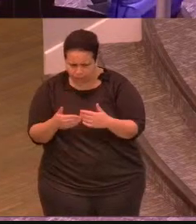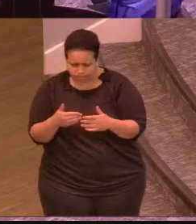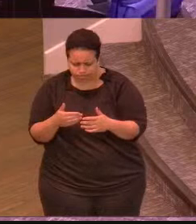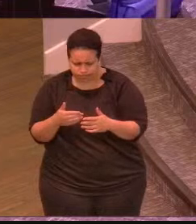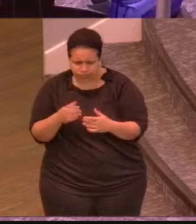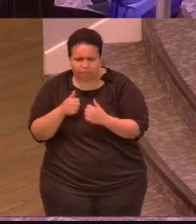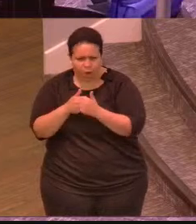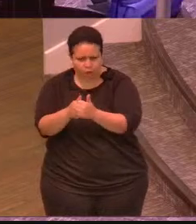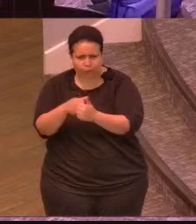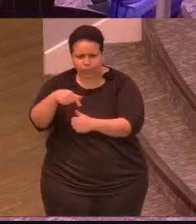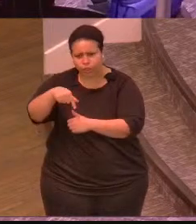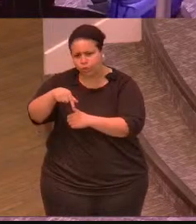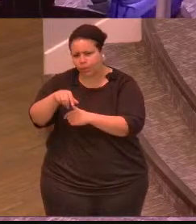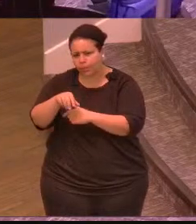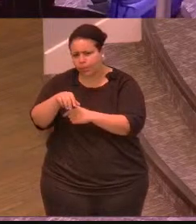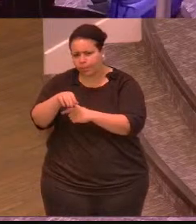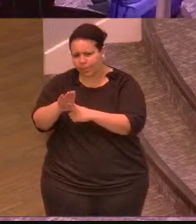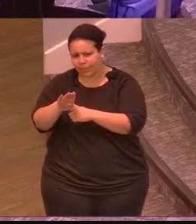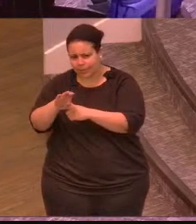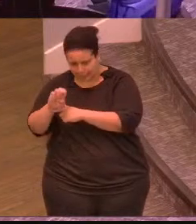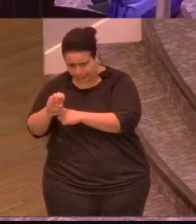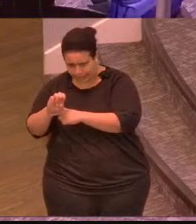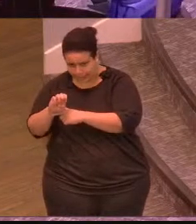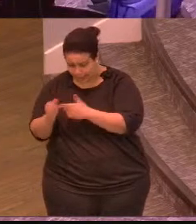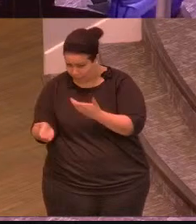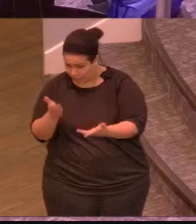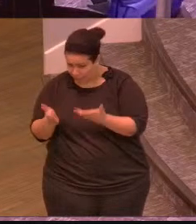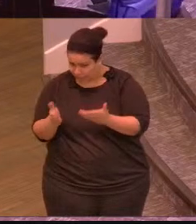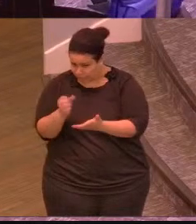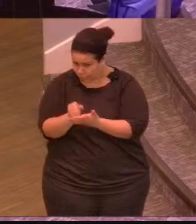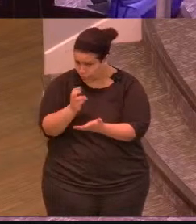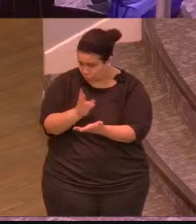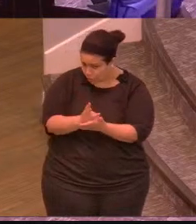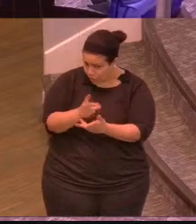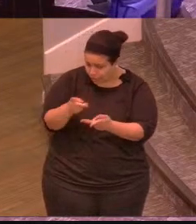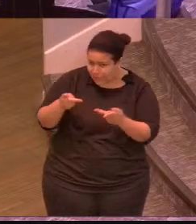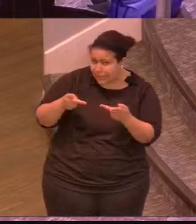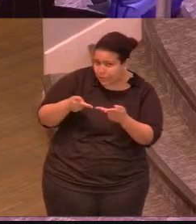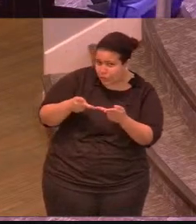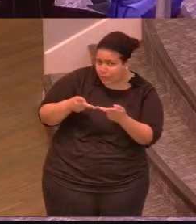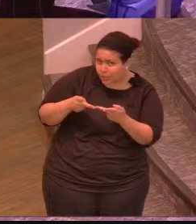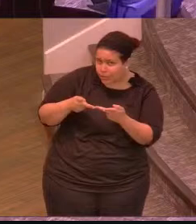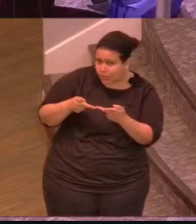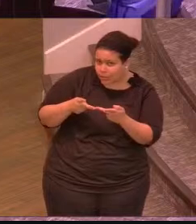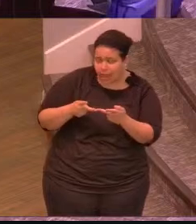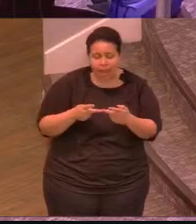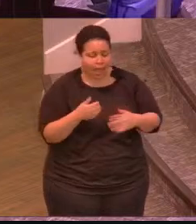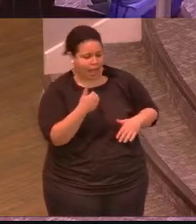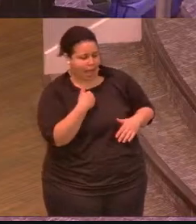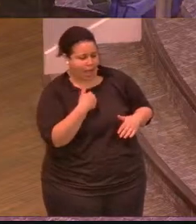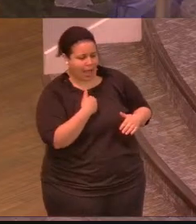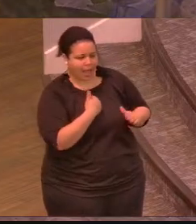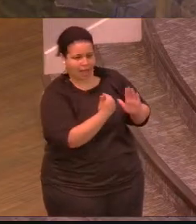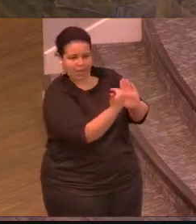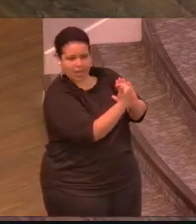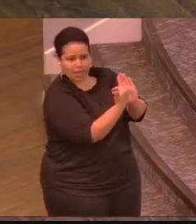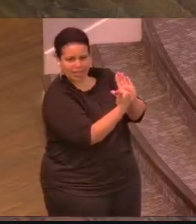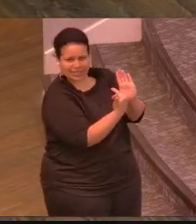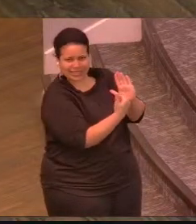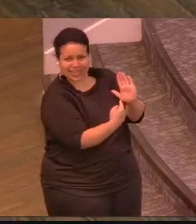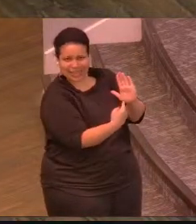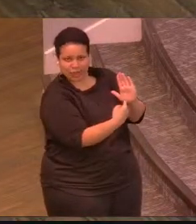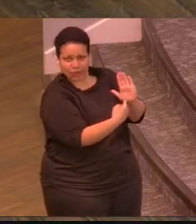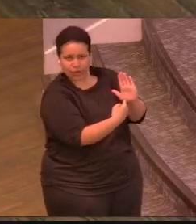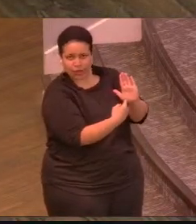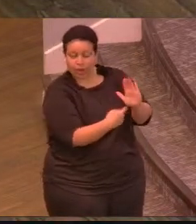QBE, perhaps in social worker positions. I've got a listing in here. I think it's Oh, do